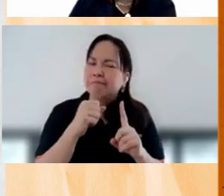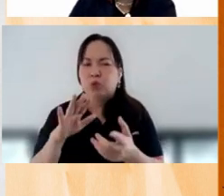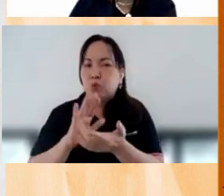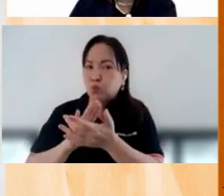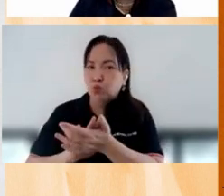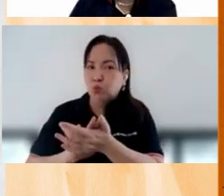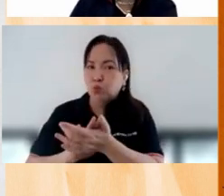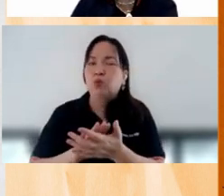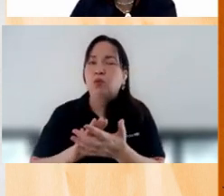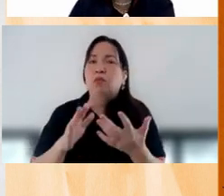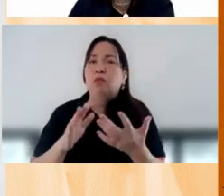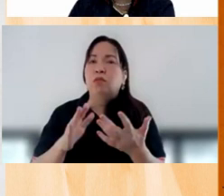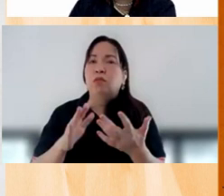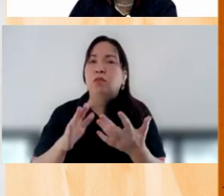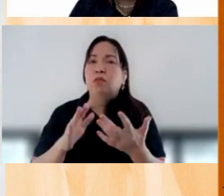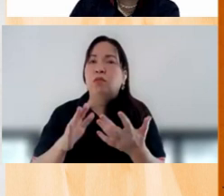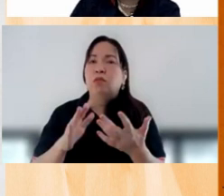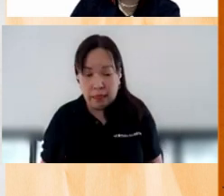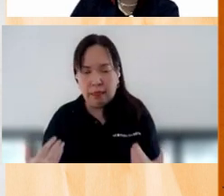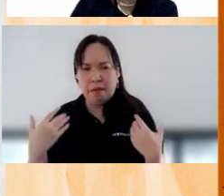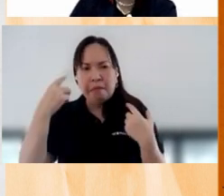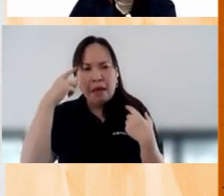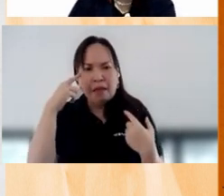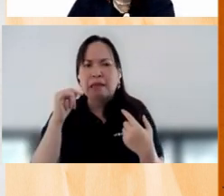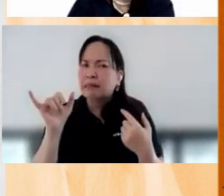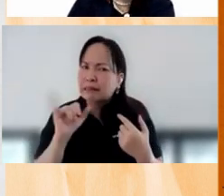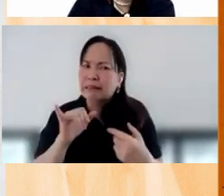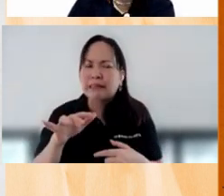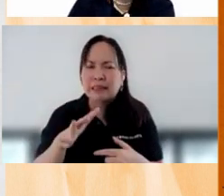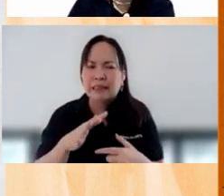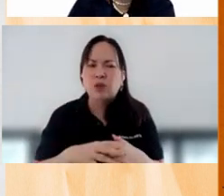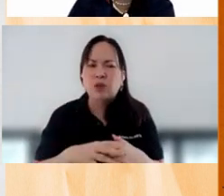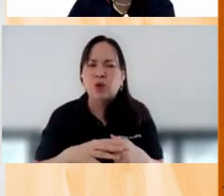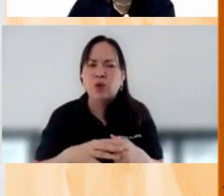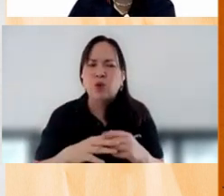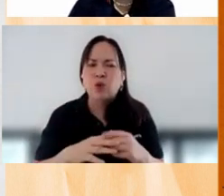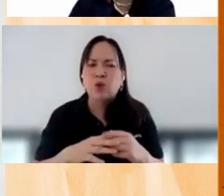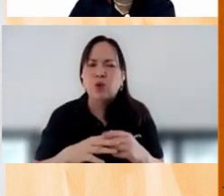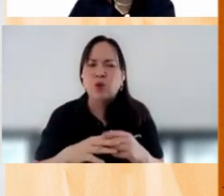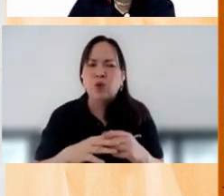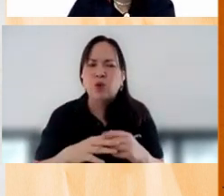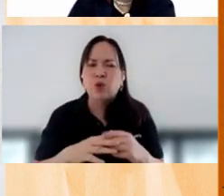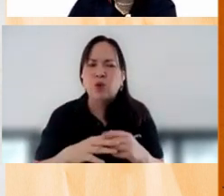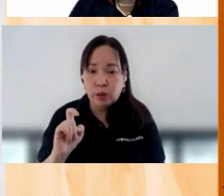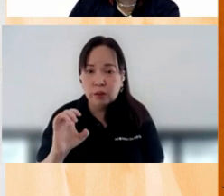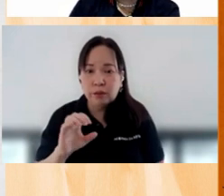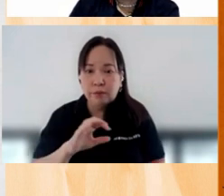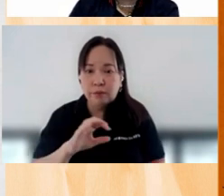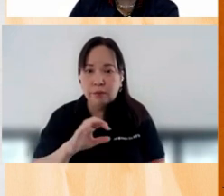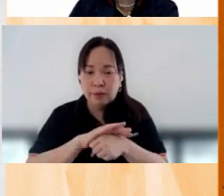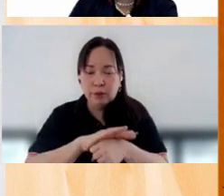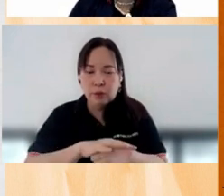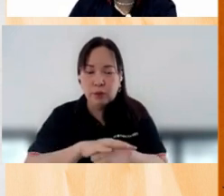face, unsafe neighborhoods that our kids live in, poor childcare conditions as well, then